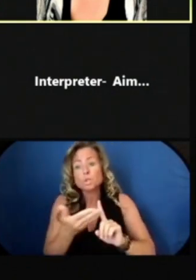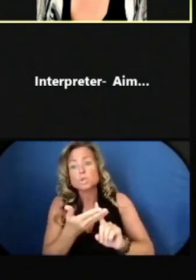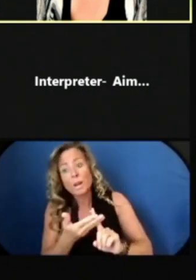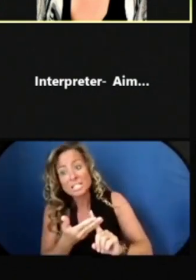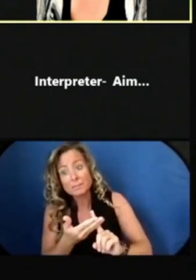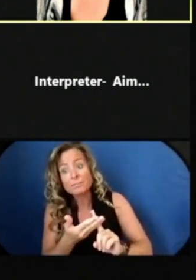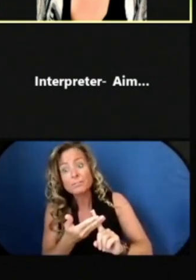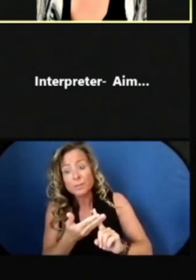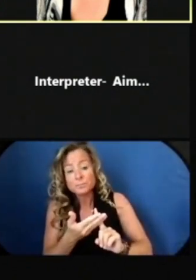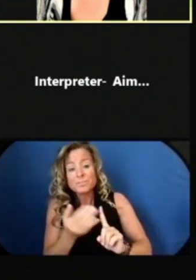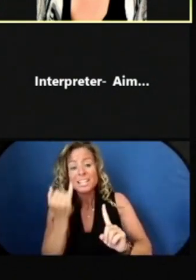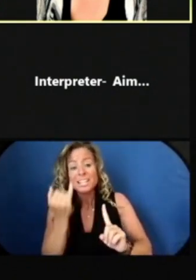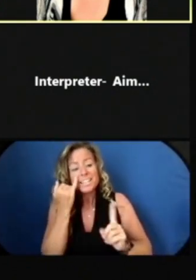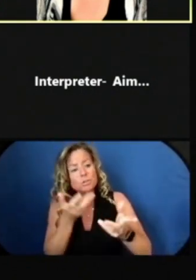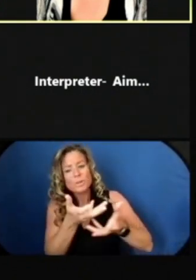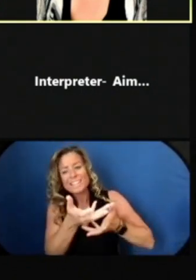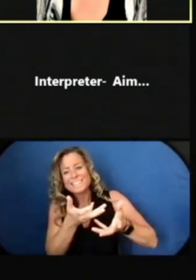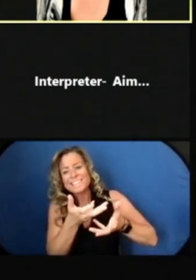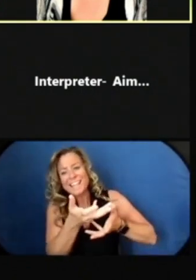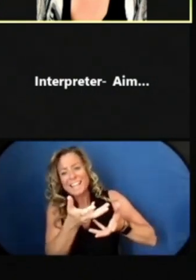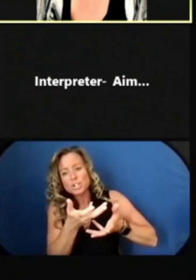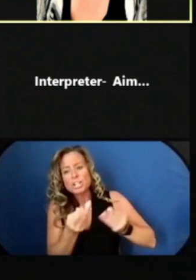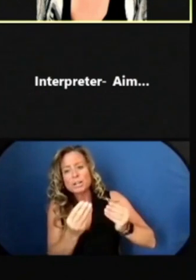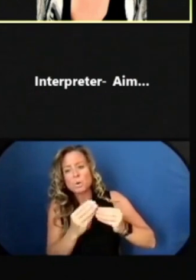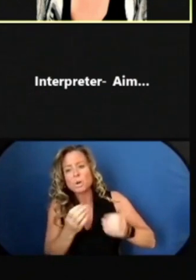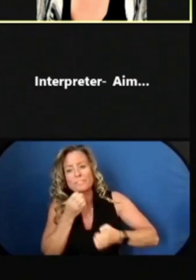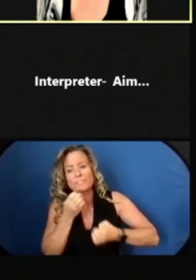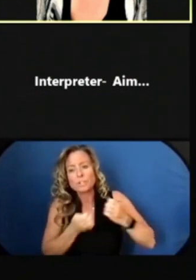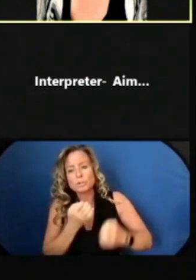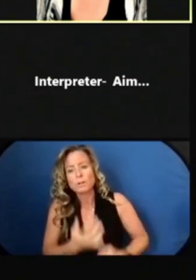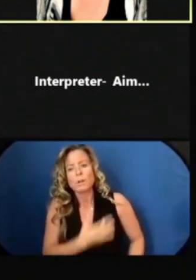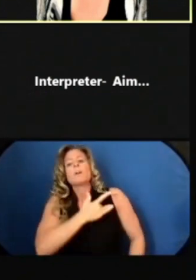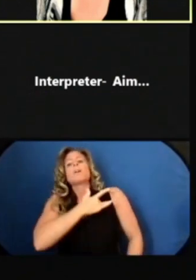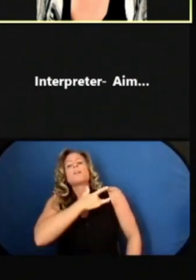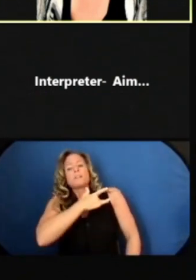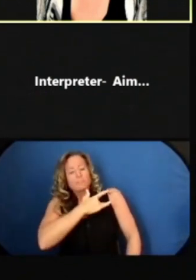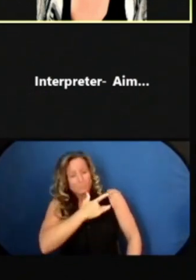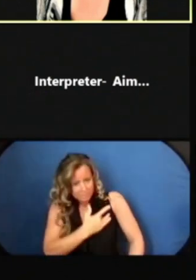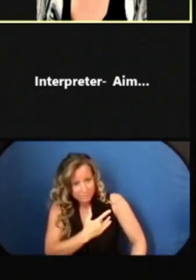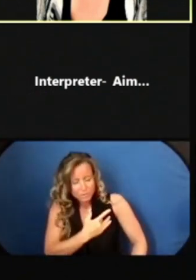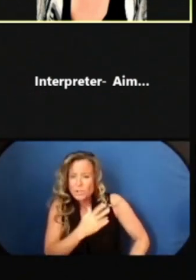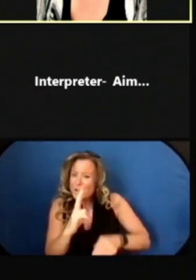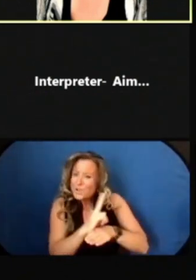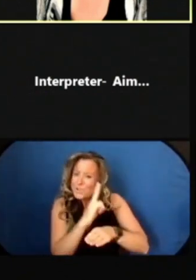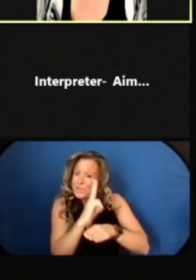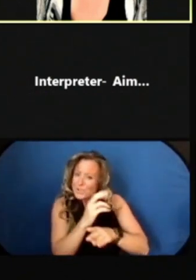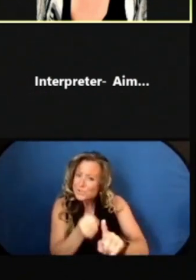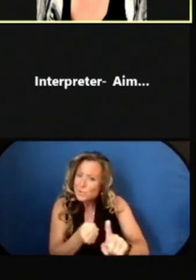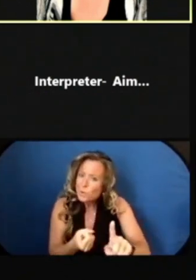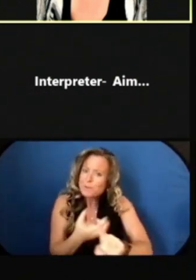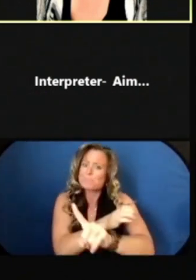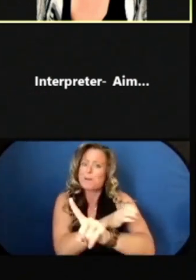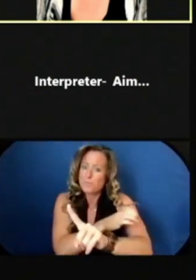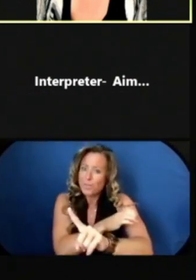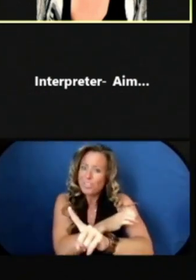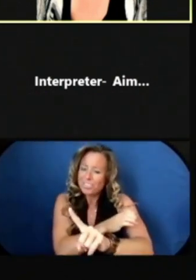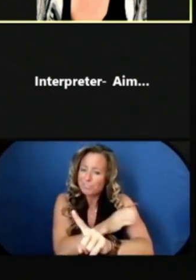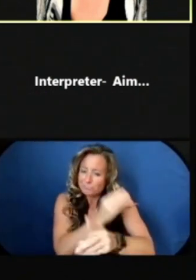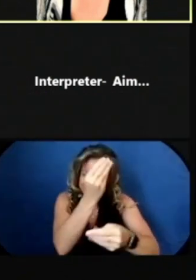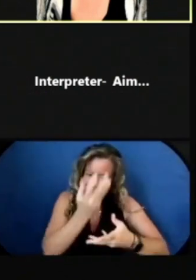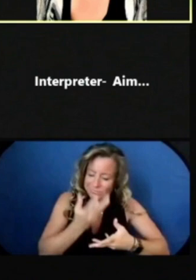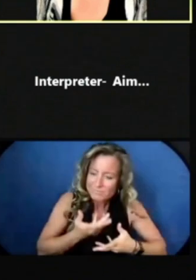you engage with the audience in an emotionally resonant way. So use those powerful images, use